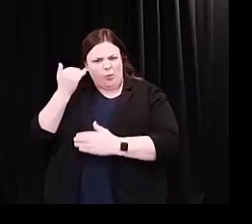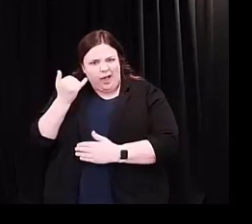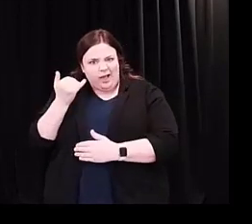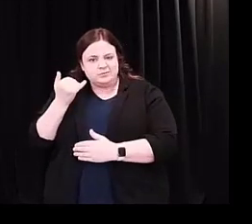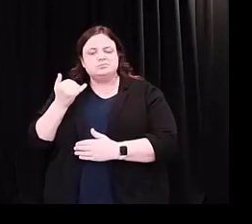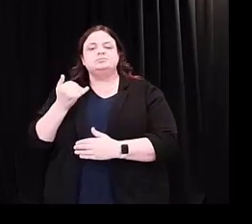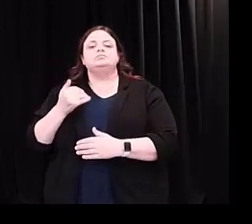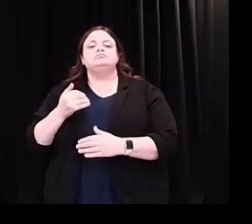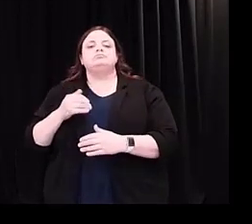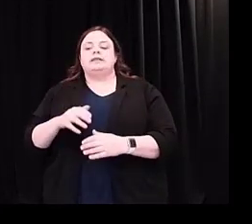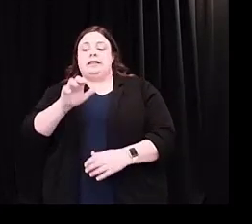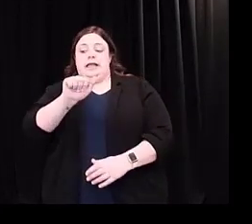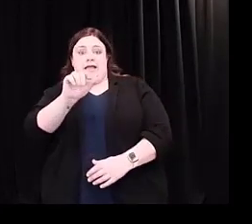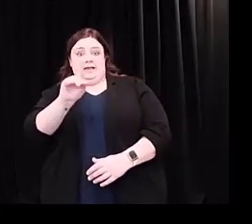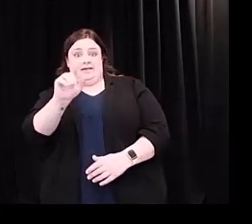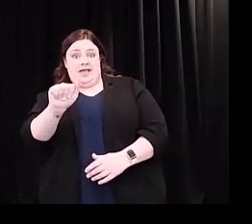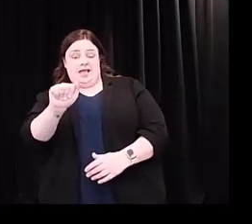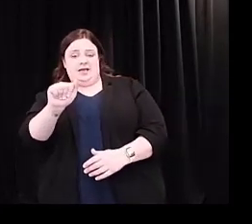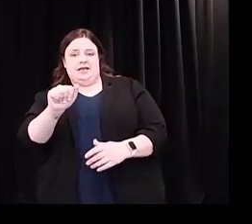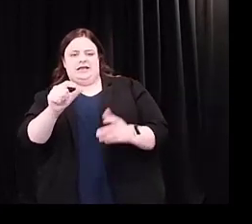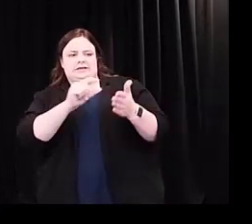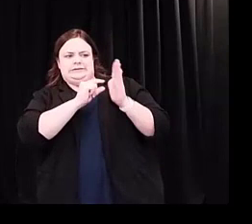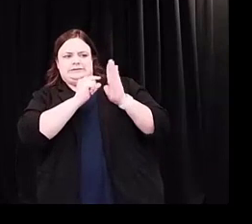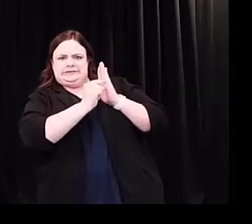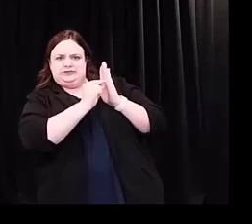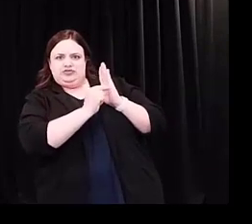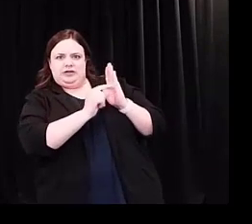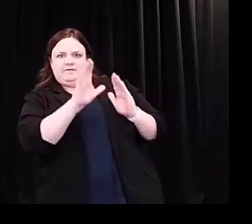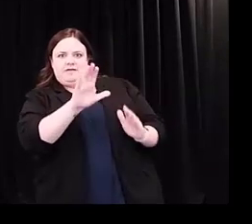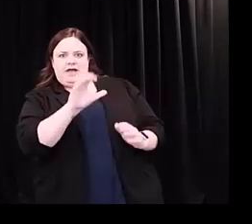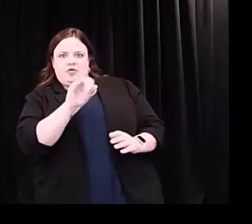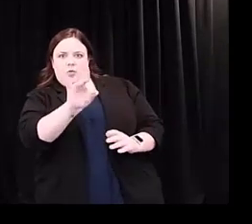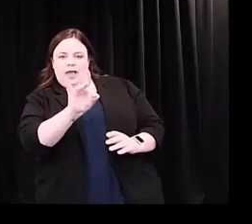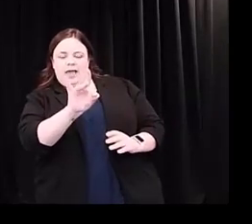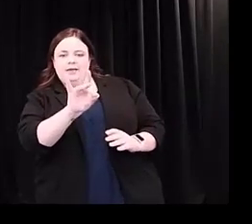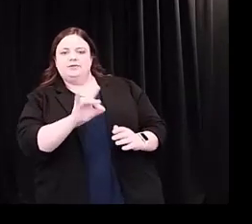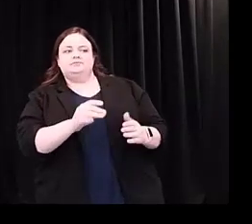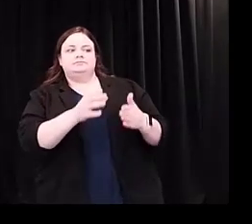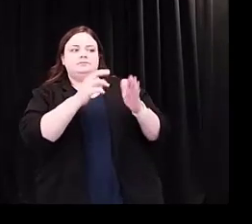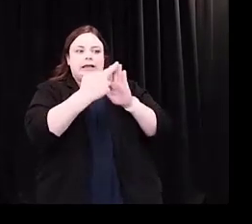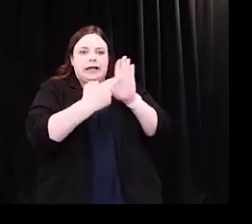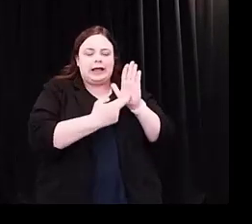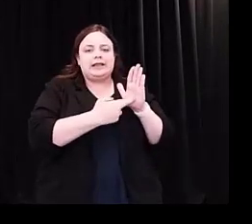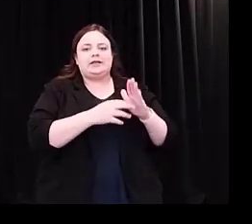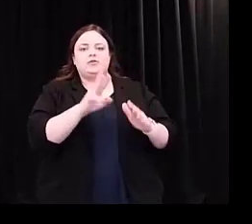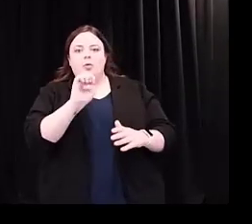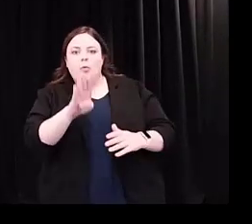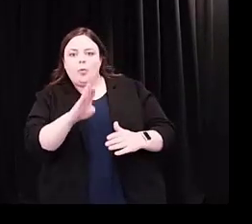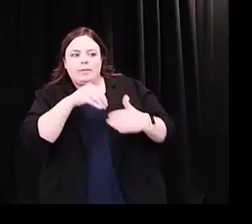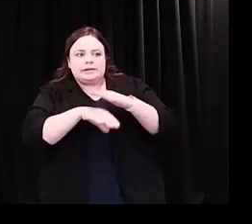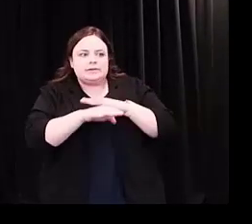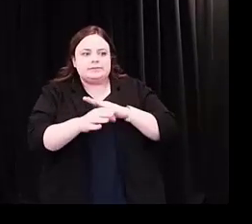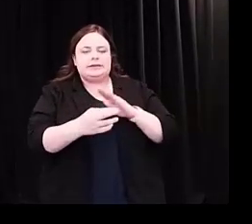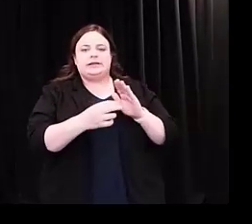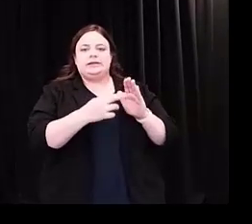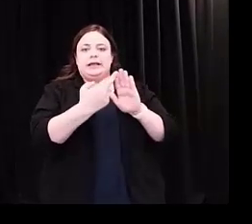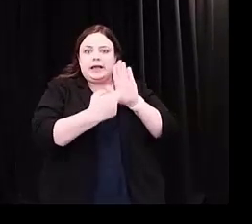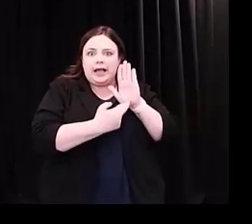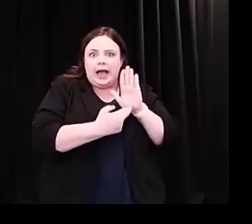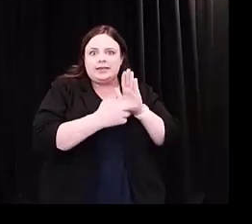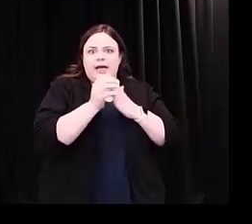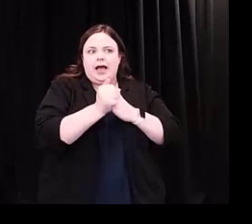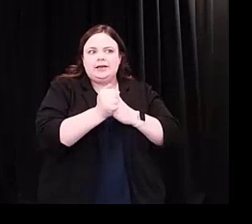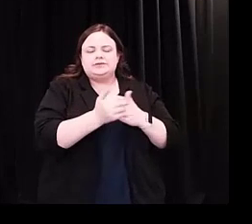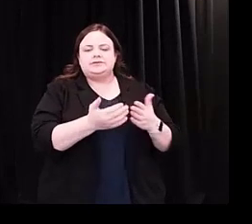Disabilities Act, Section 508 guidelines, web content accessibility guidelines, also known